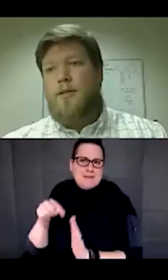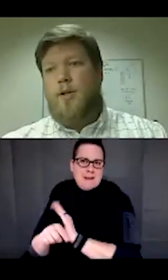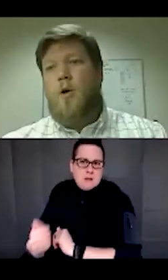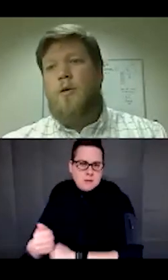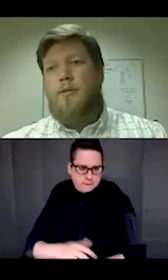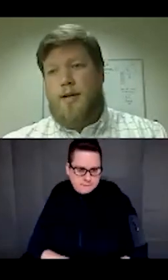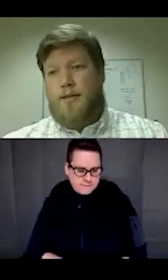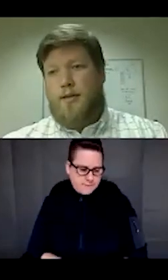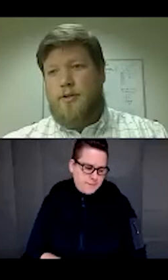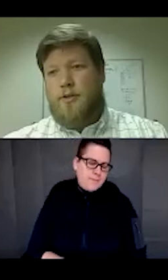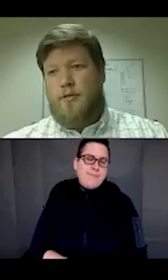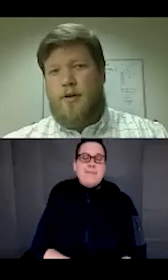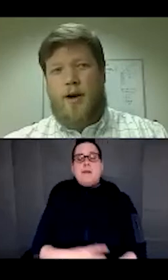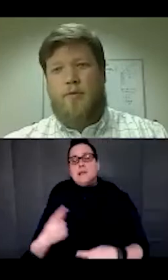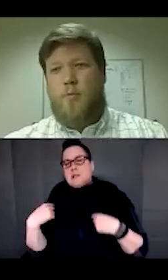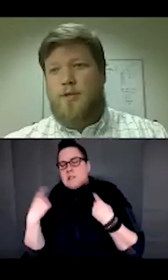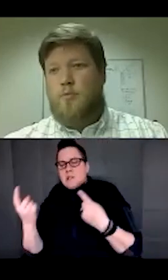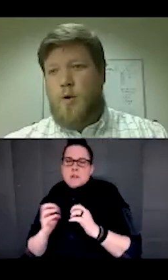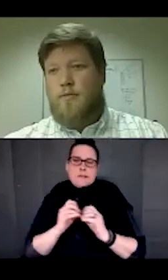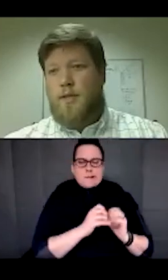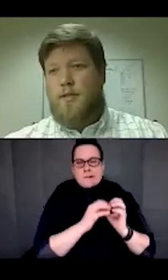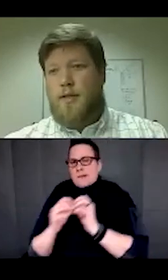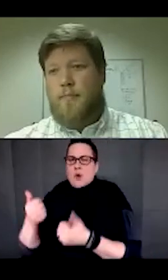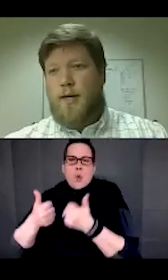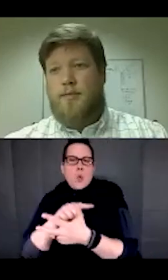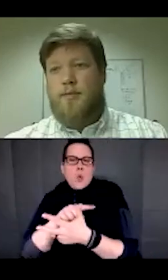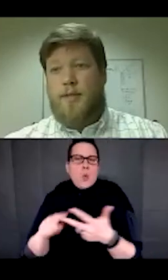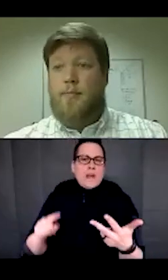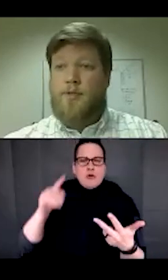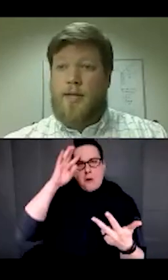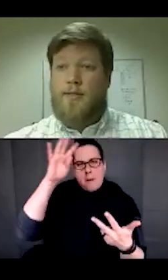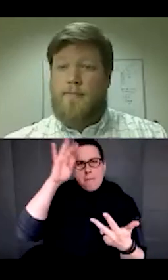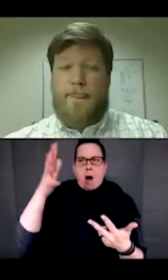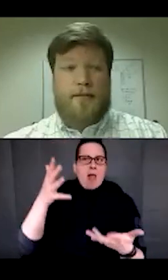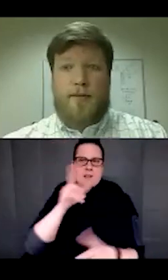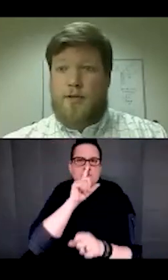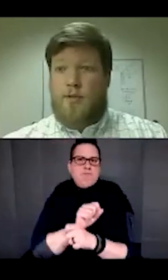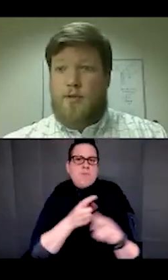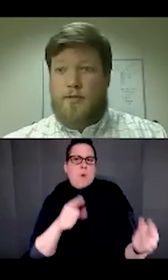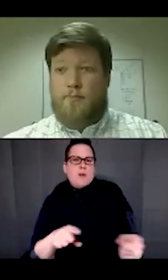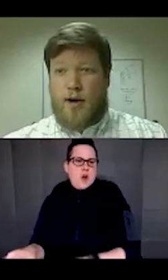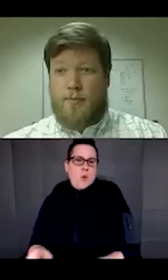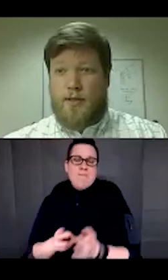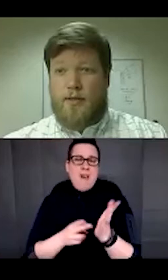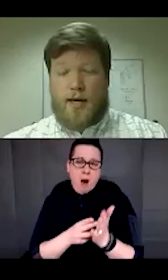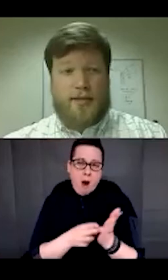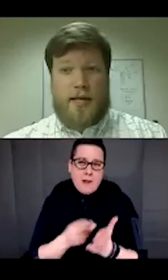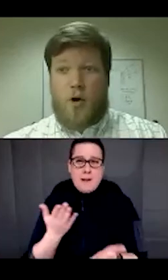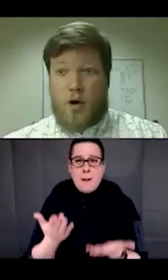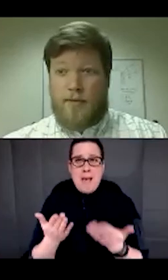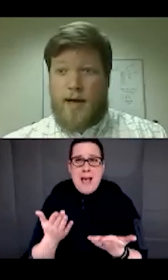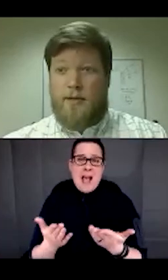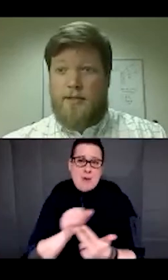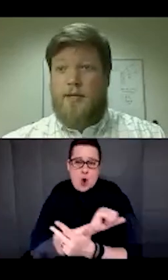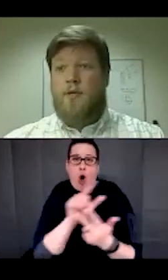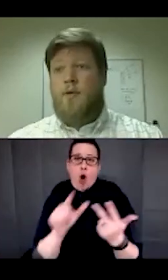There's been a long debate in the literature about which one of these mechanisms makes the most sense. To be honest with you, it's probably the case that all